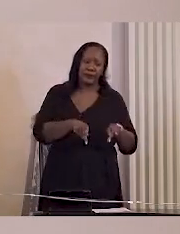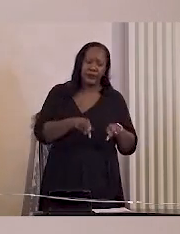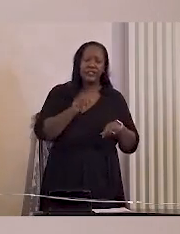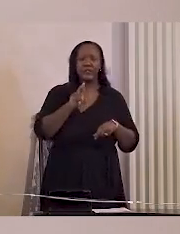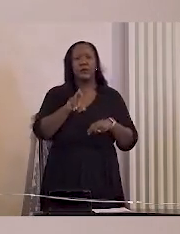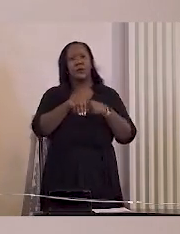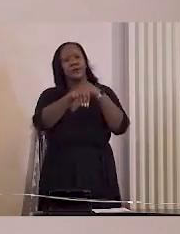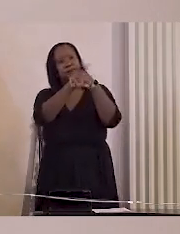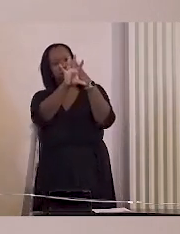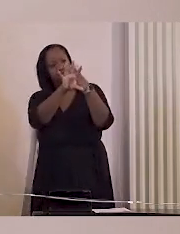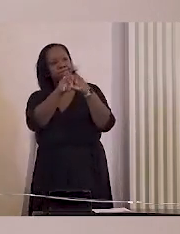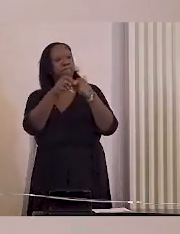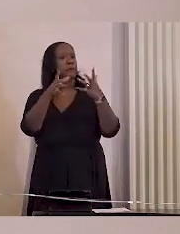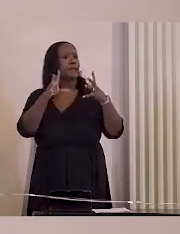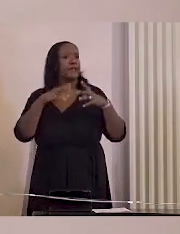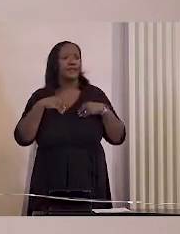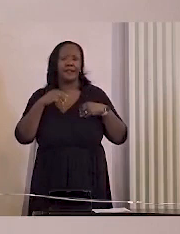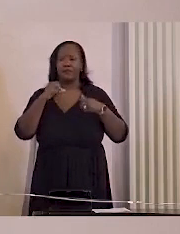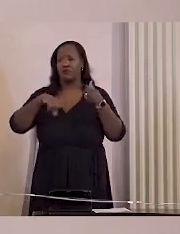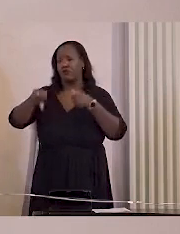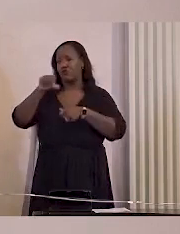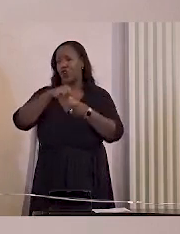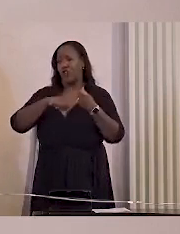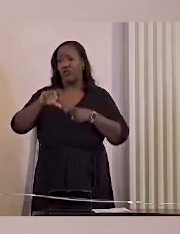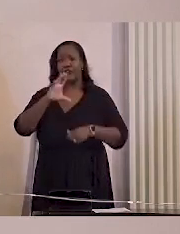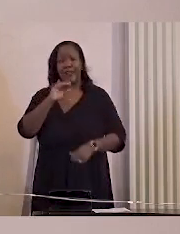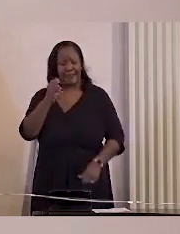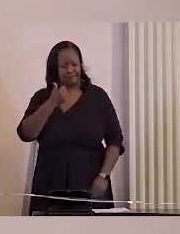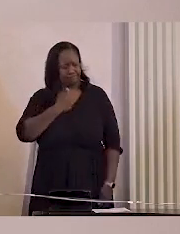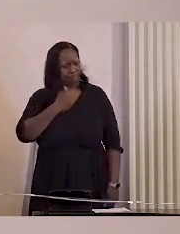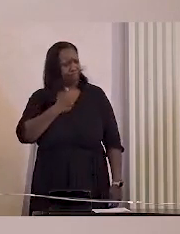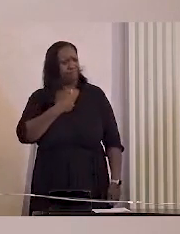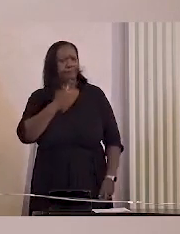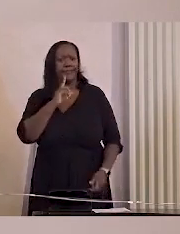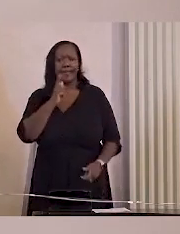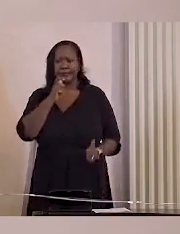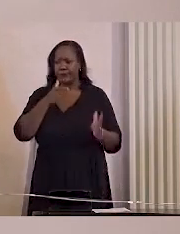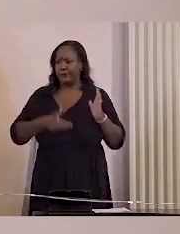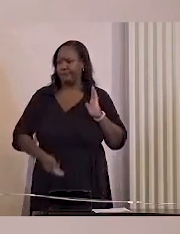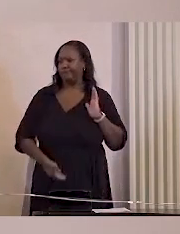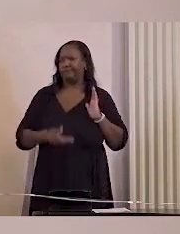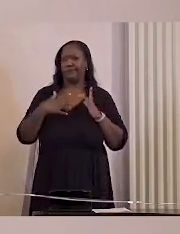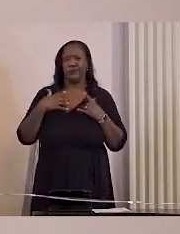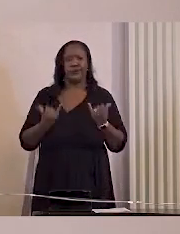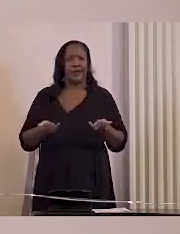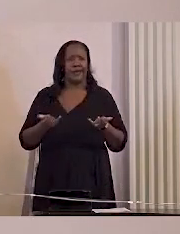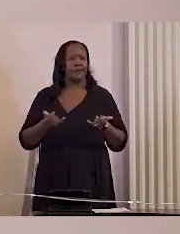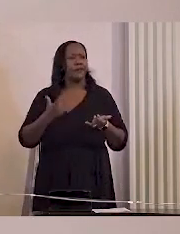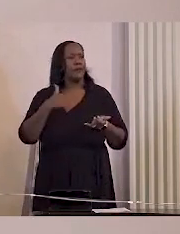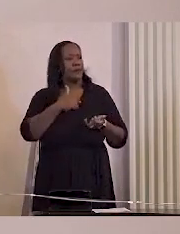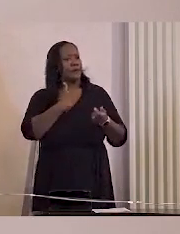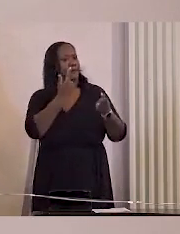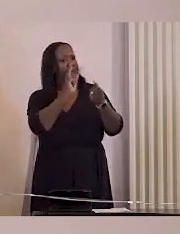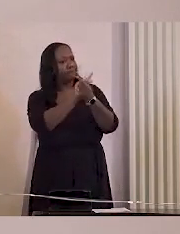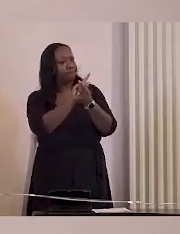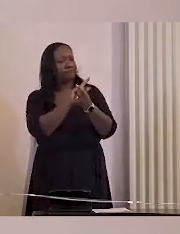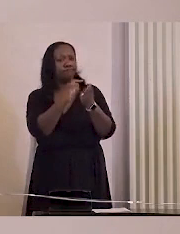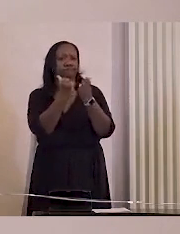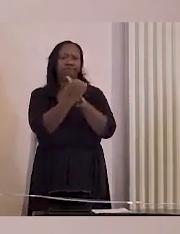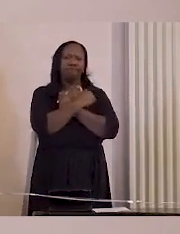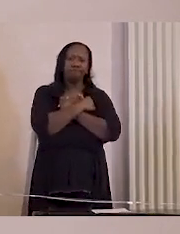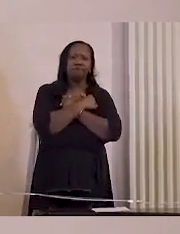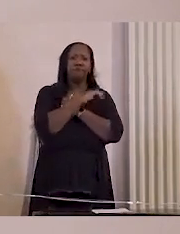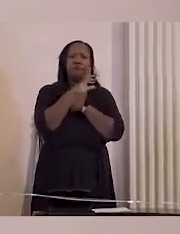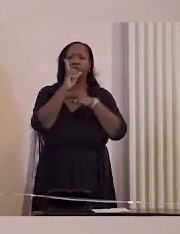on Zoom, accepting each other and ourselves as we are today, where we greet and embrace all